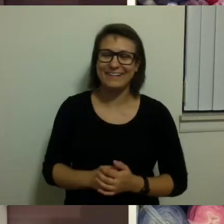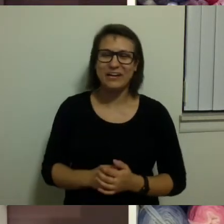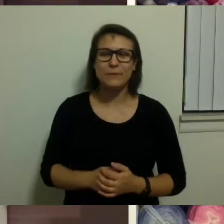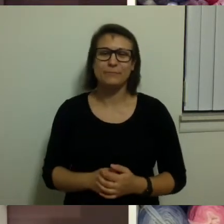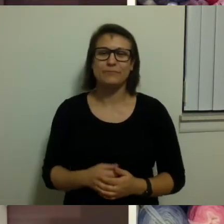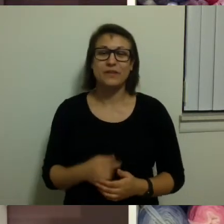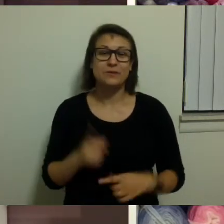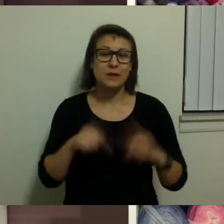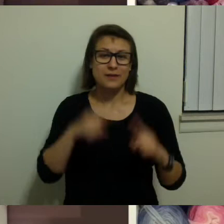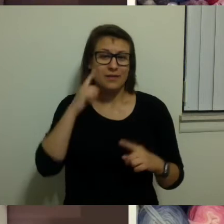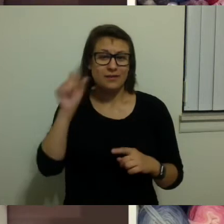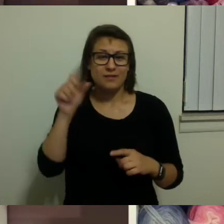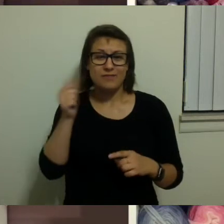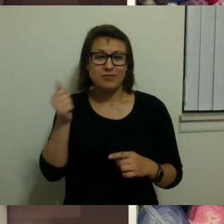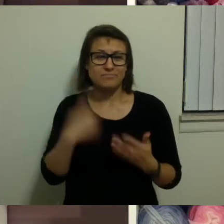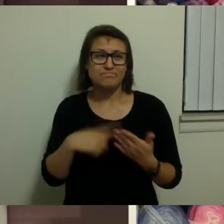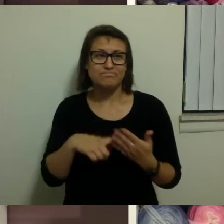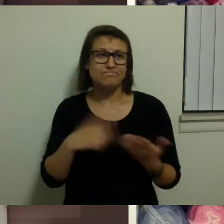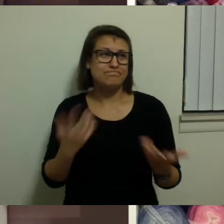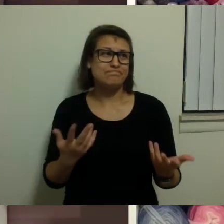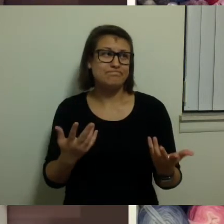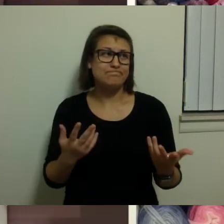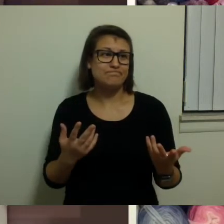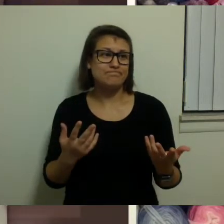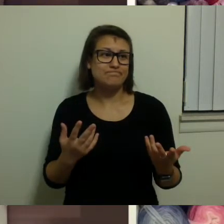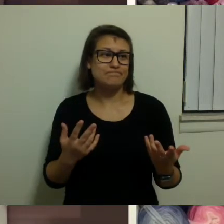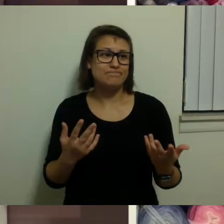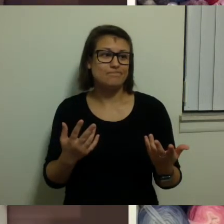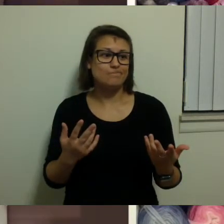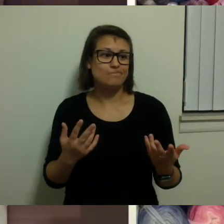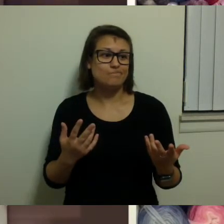I really can't think of anything else to talk about.